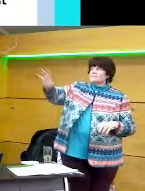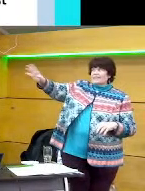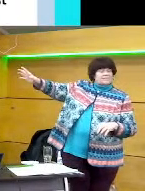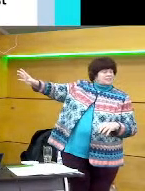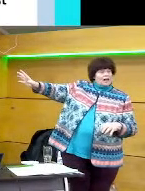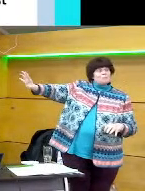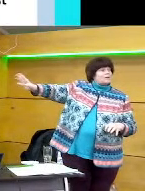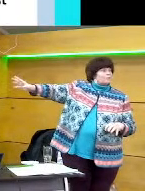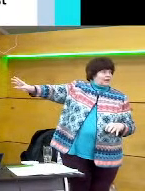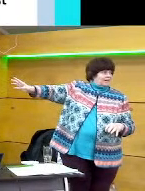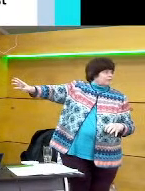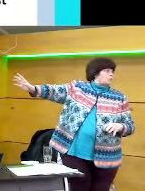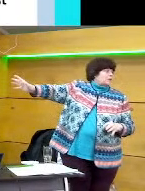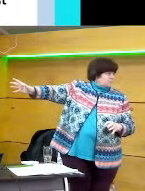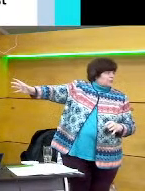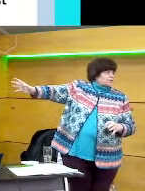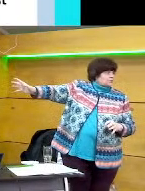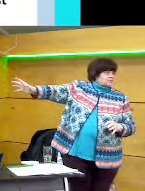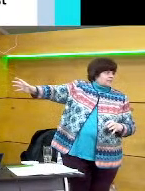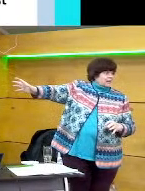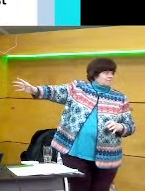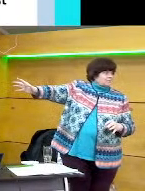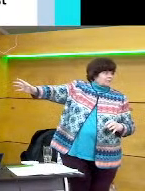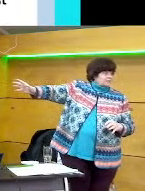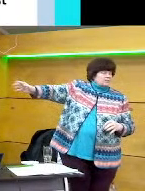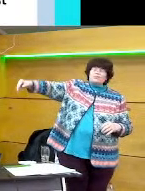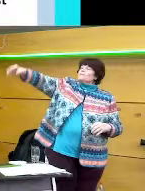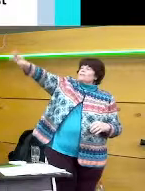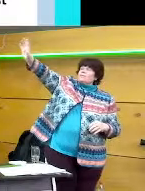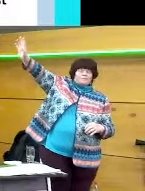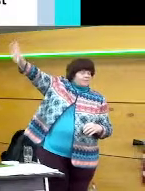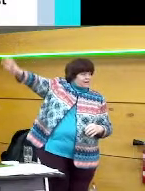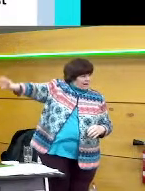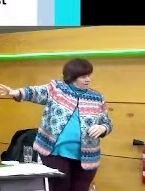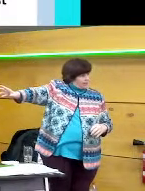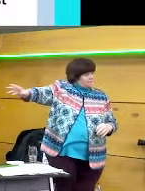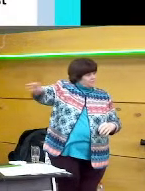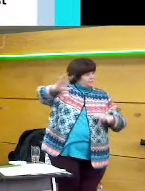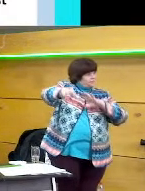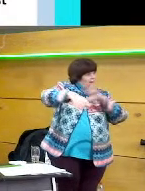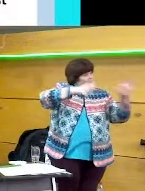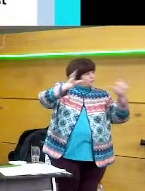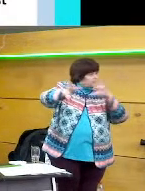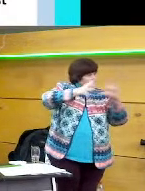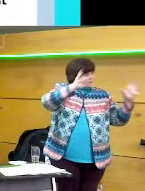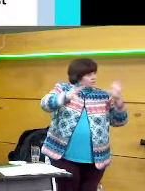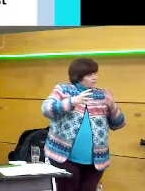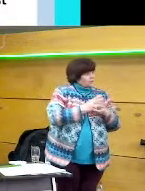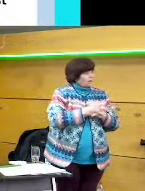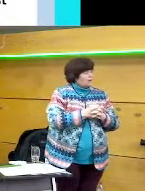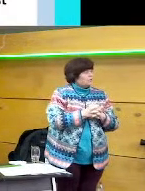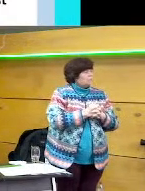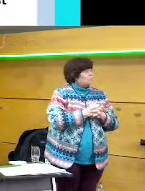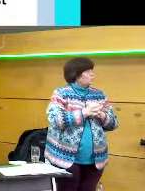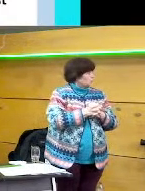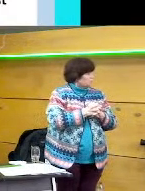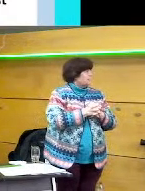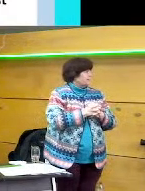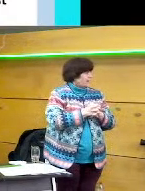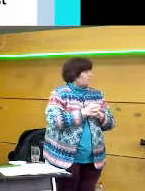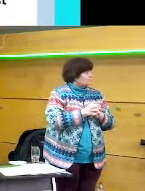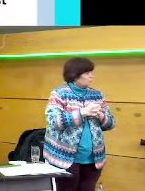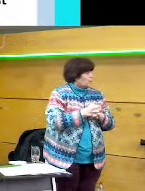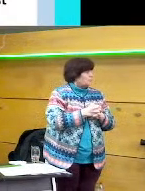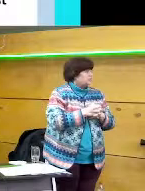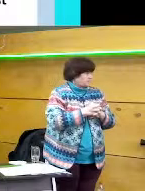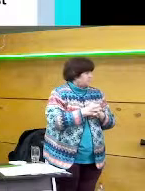This is the second time they've read it, or maybe the third time. So they've now got figured out words that